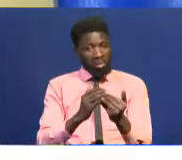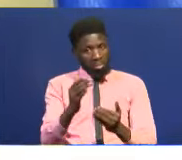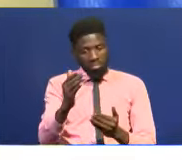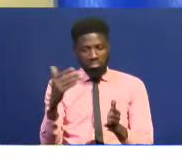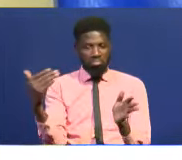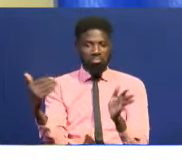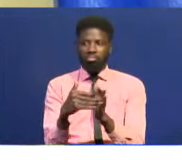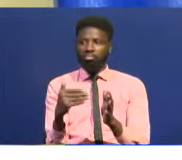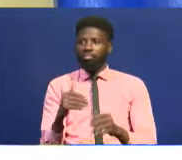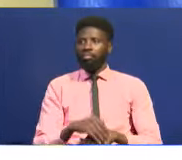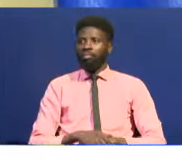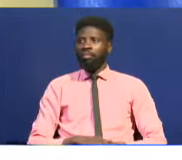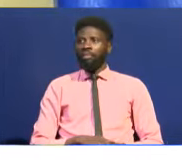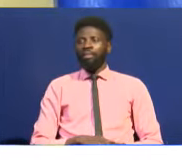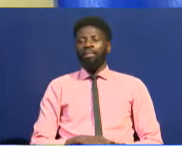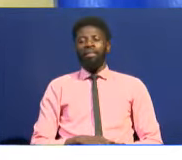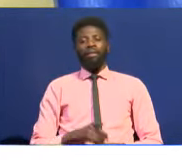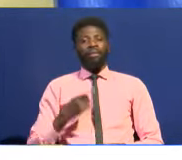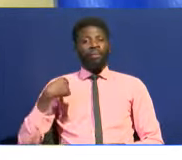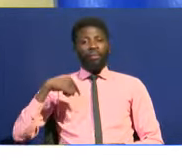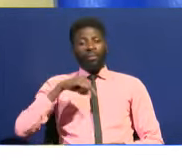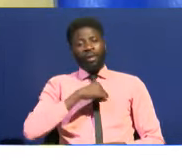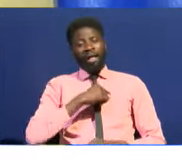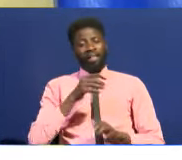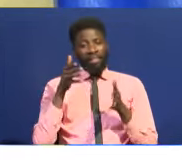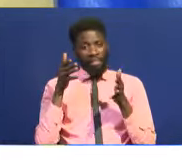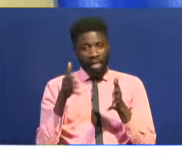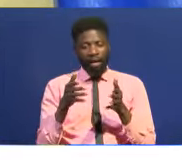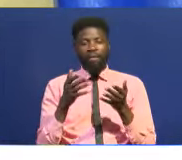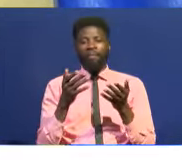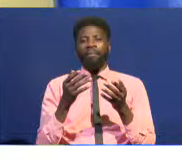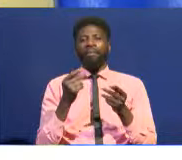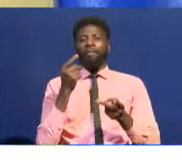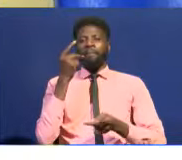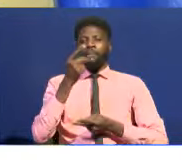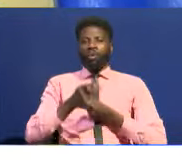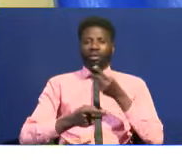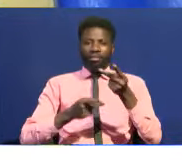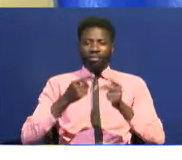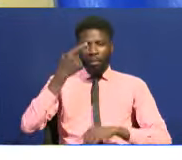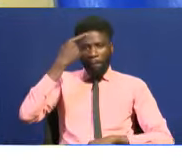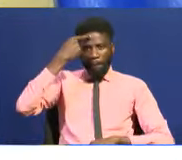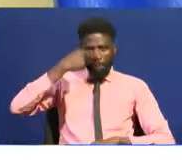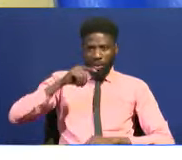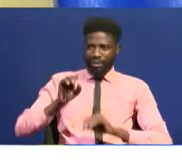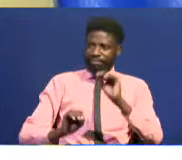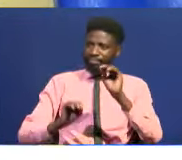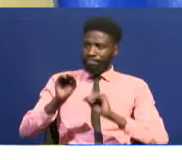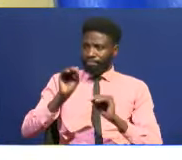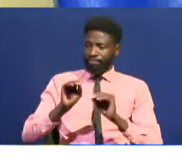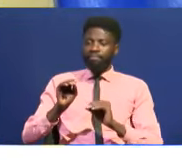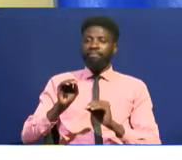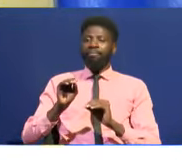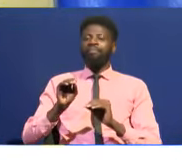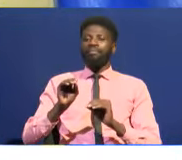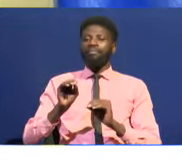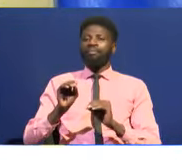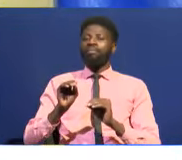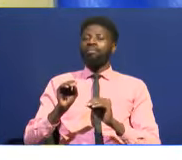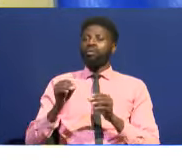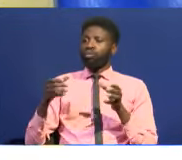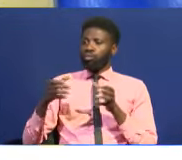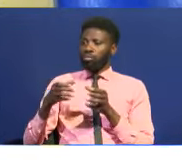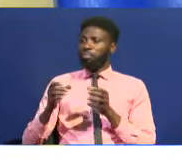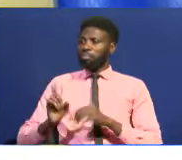doing our policy. It has been approved by the cabinet. It's being taken to assembly, so